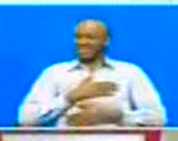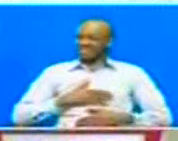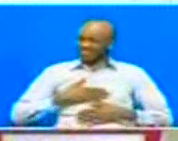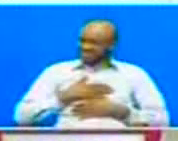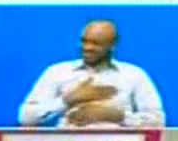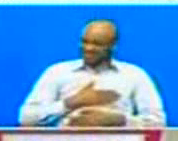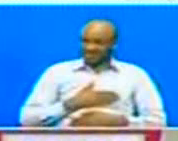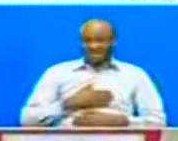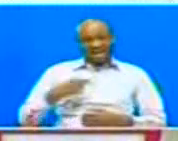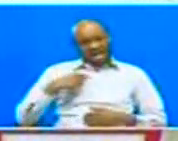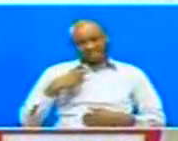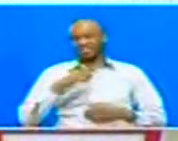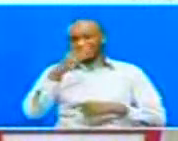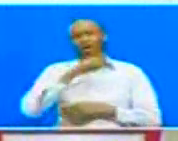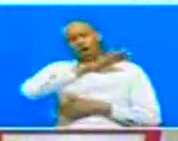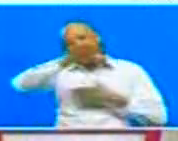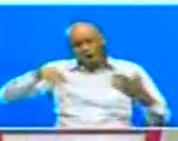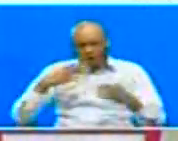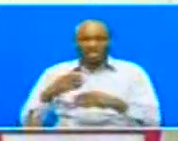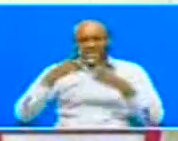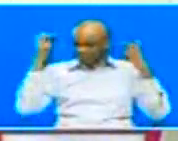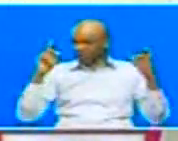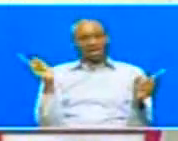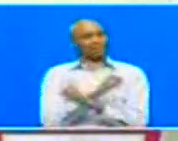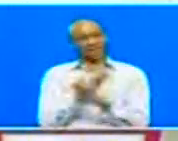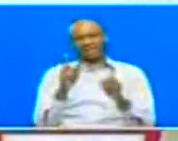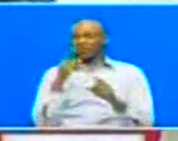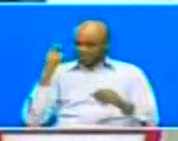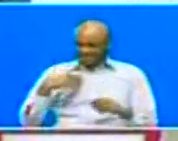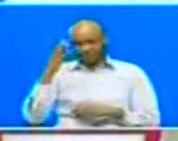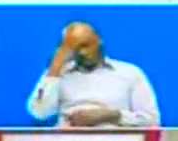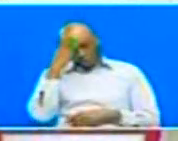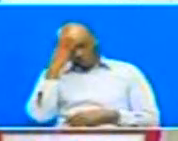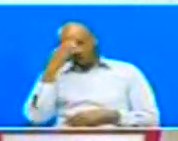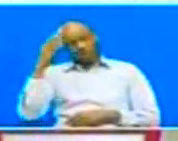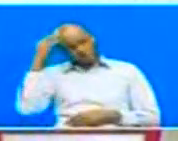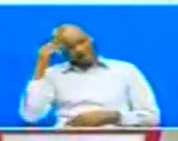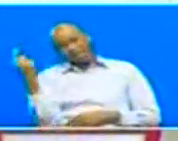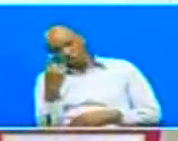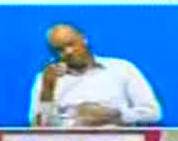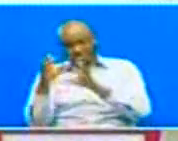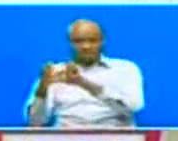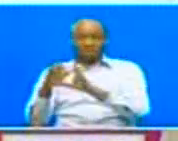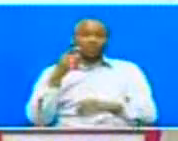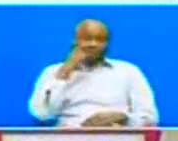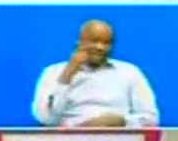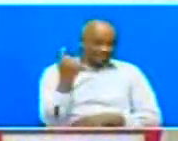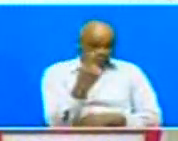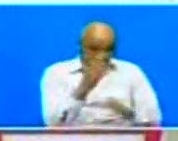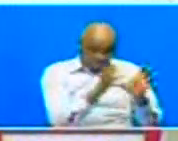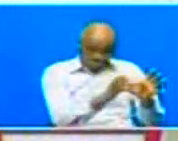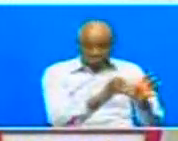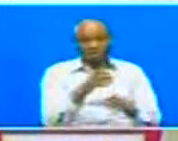Not also blanketly accuse everybody, because then we need to make those exceptions. Are we only dealing about Somalis only, Sudanese, Southern